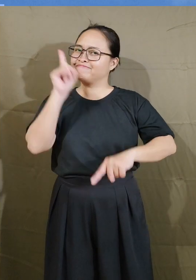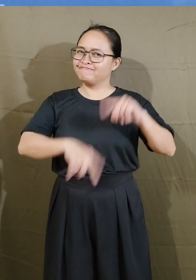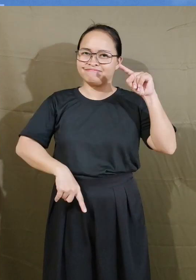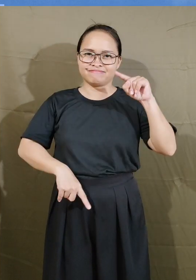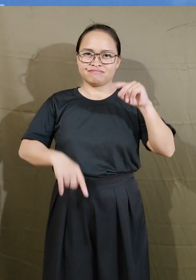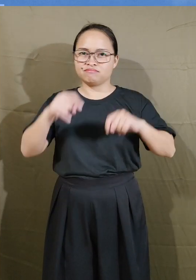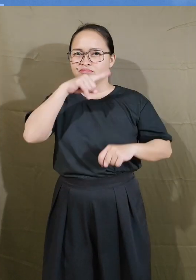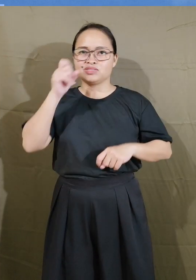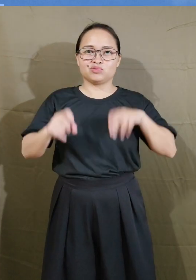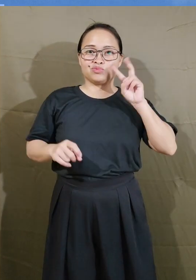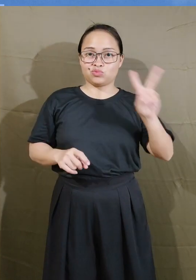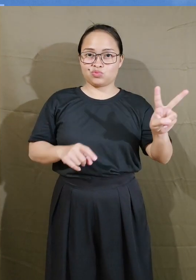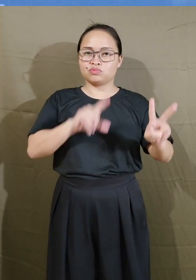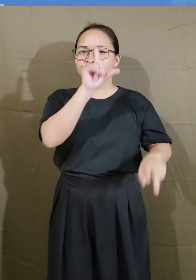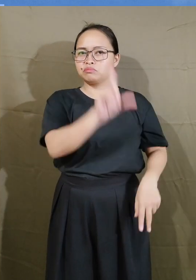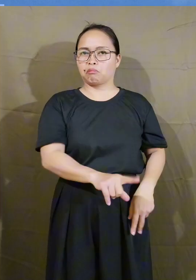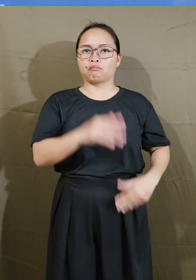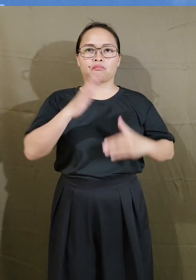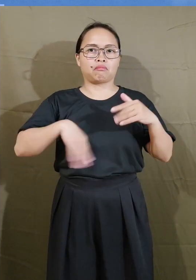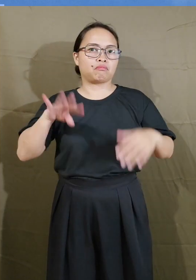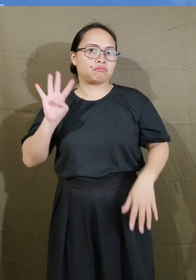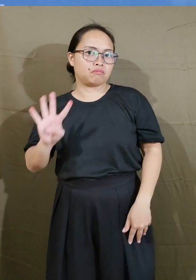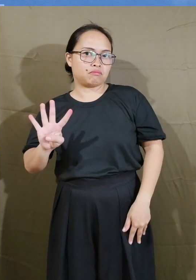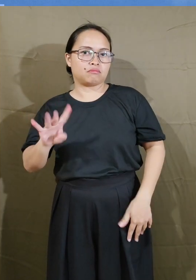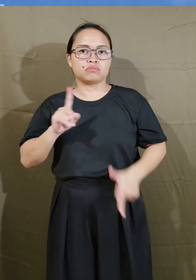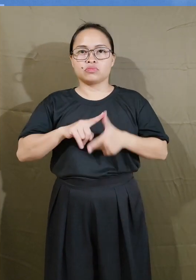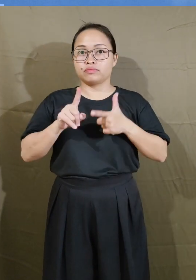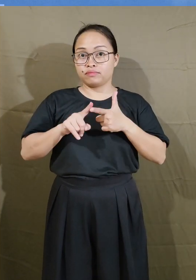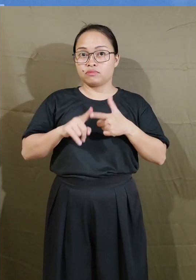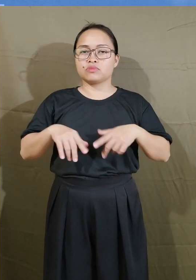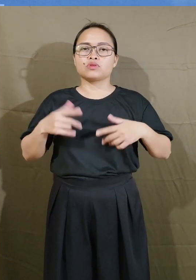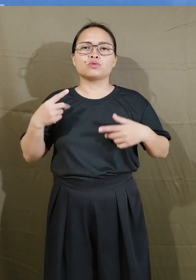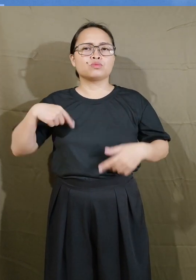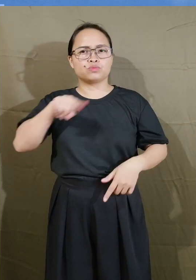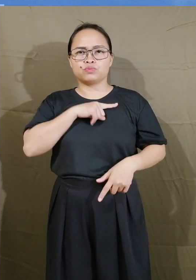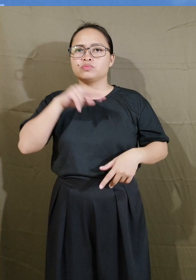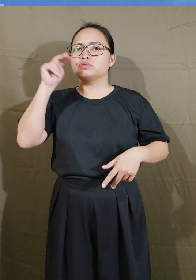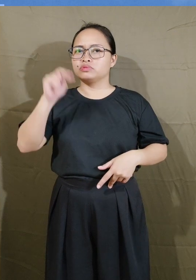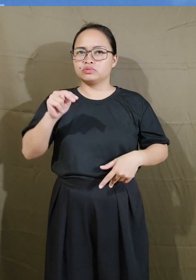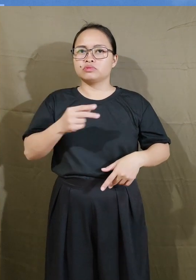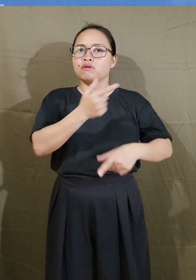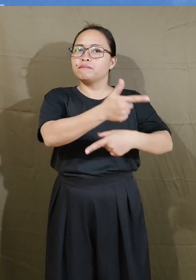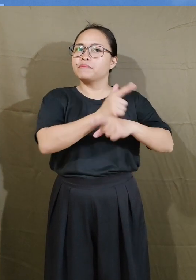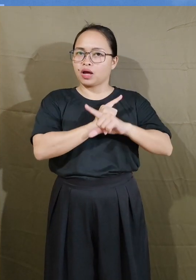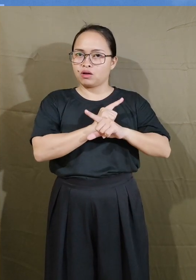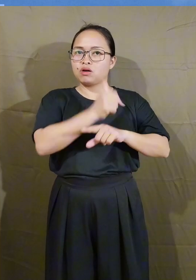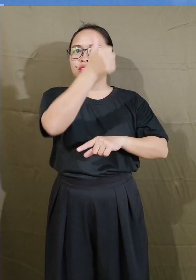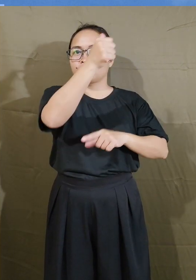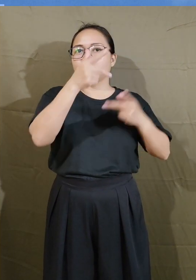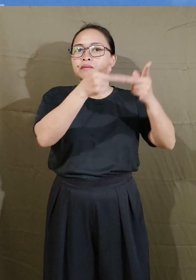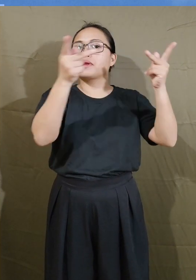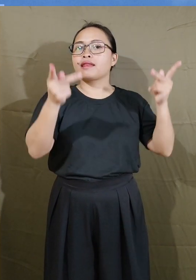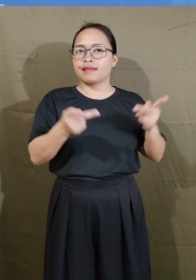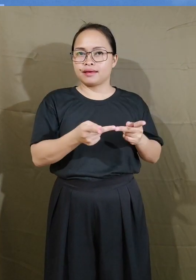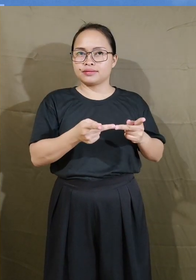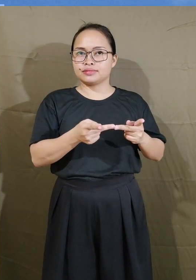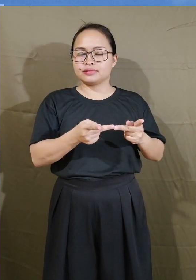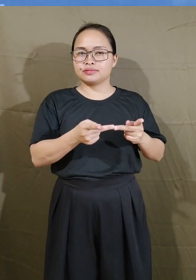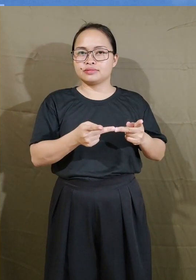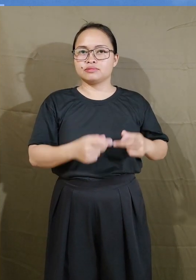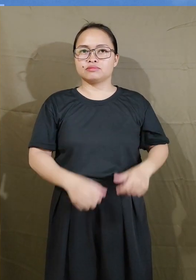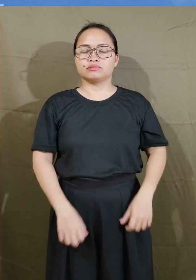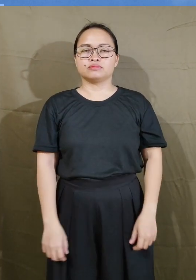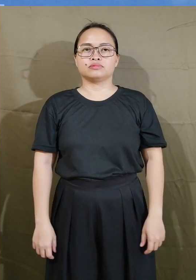possible since 2 is lesser than 4. Therefore, we need to borrow from tens place.